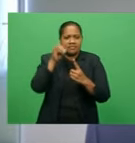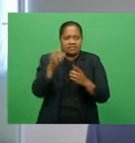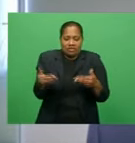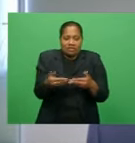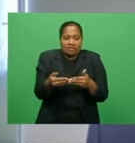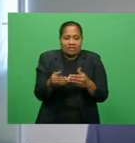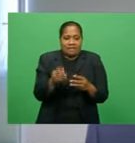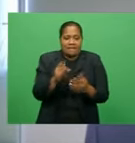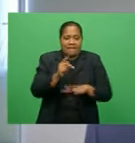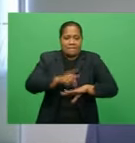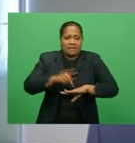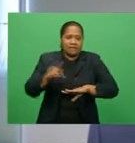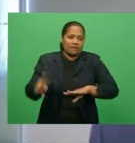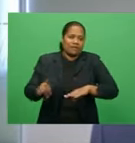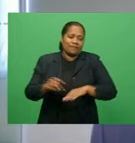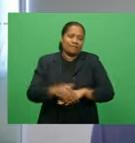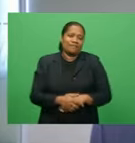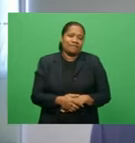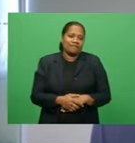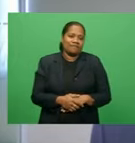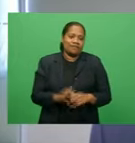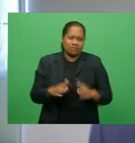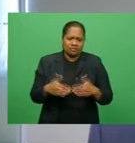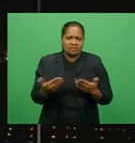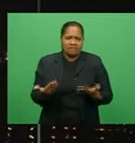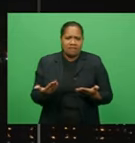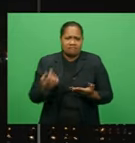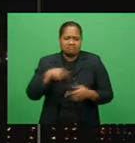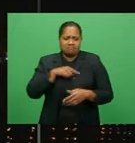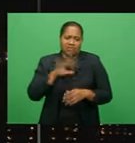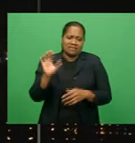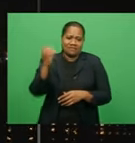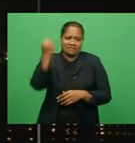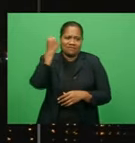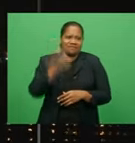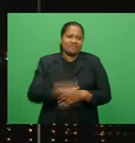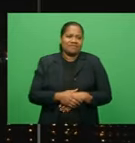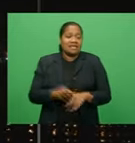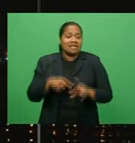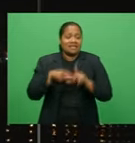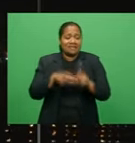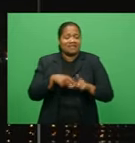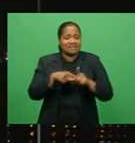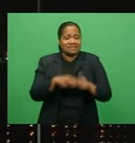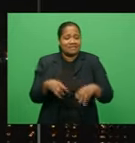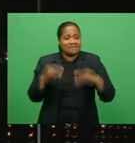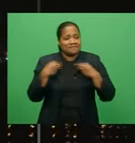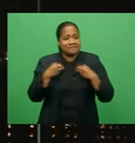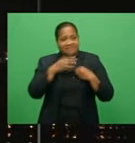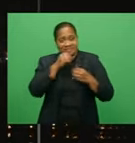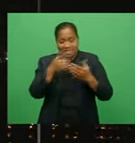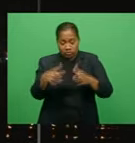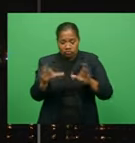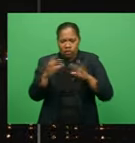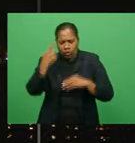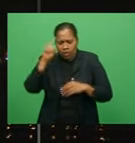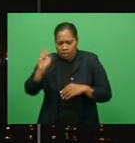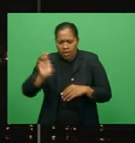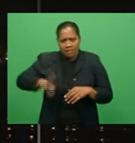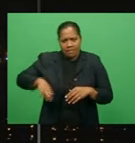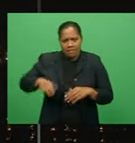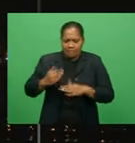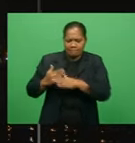e-passport, and so far we have been successful. The Young Entrepreneurs Council is calling on its members to work